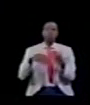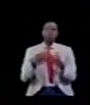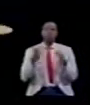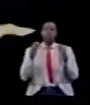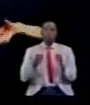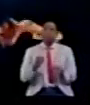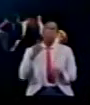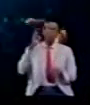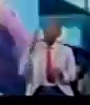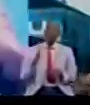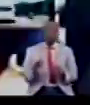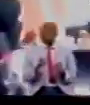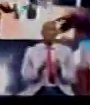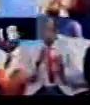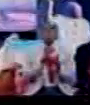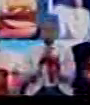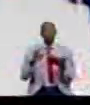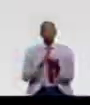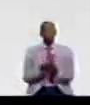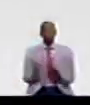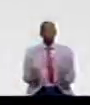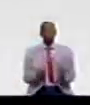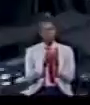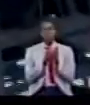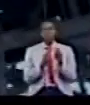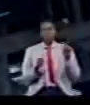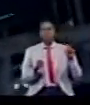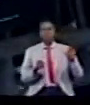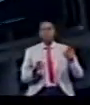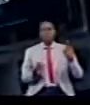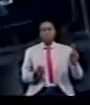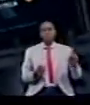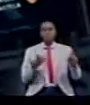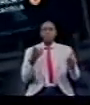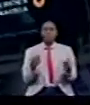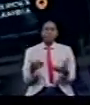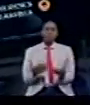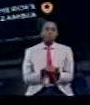Oh, Lord. Let there be calmness. Oh, Lord.